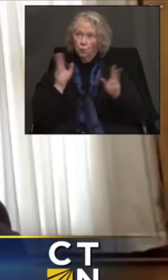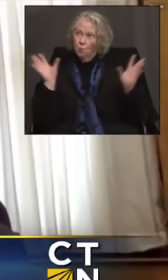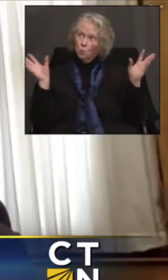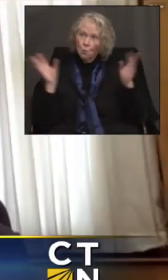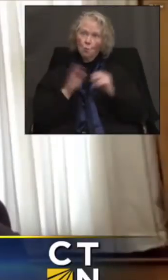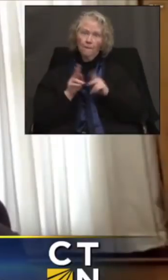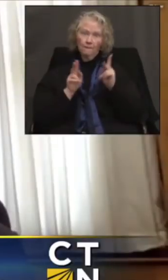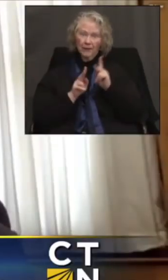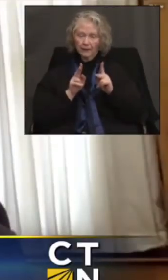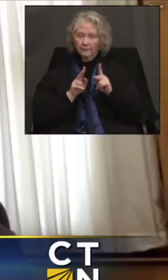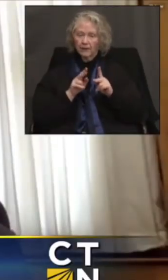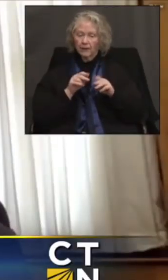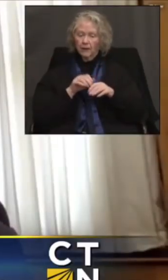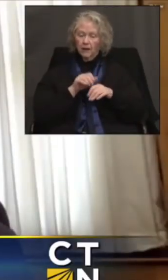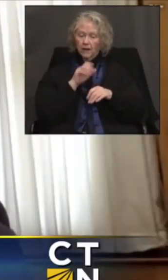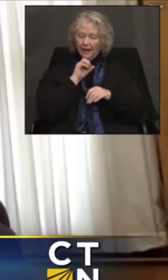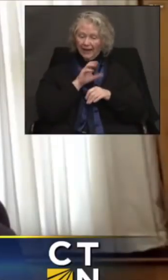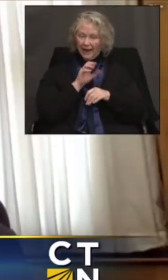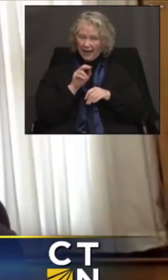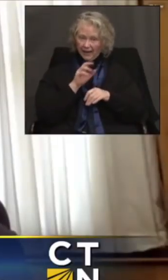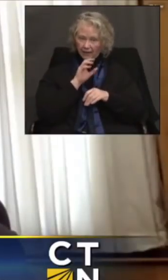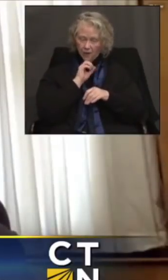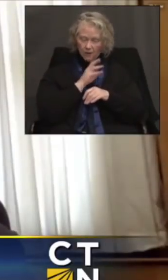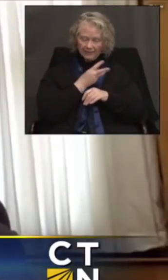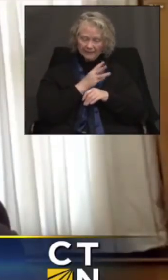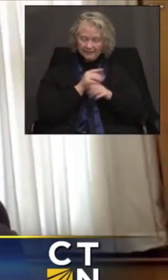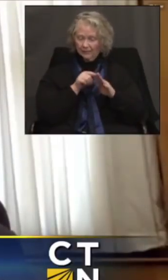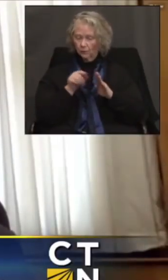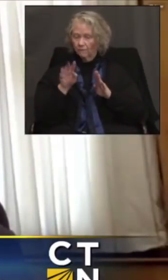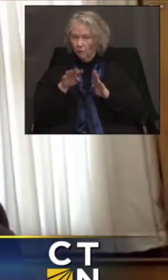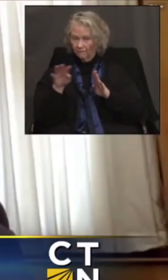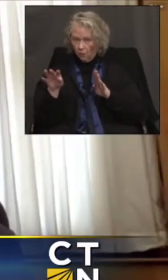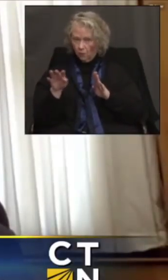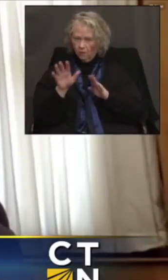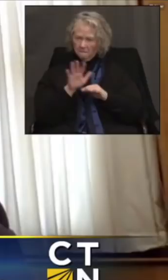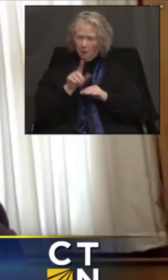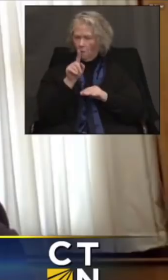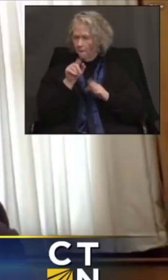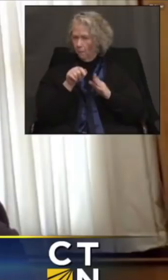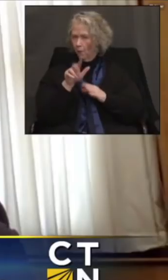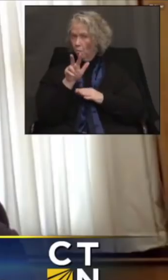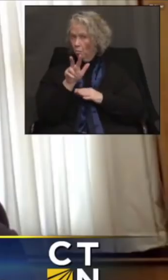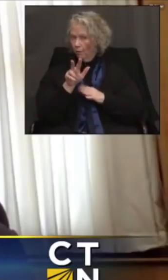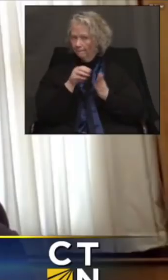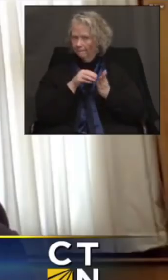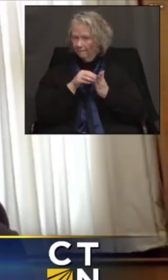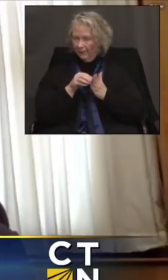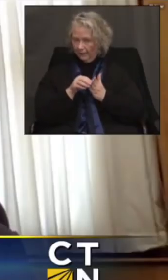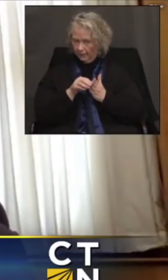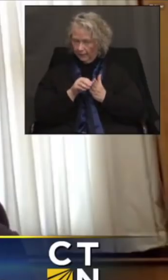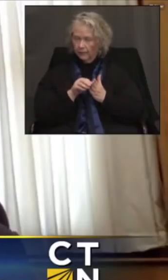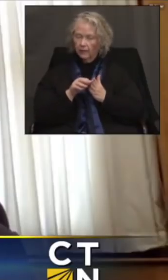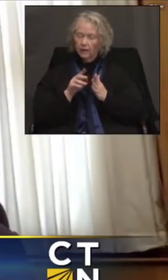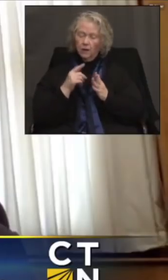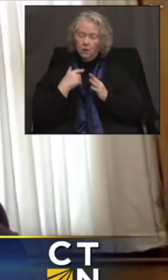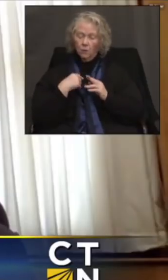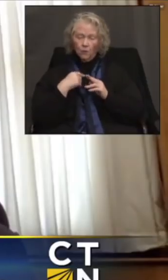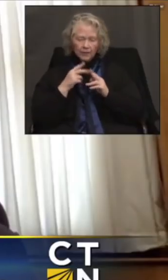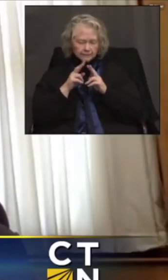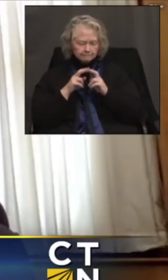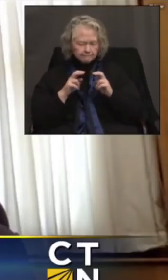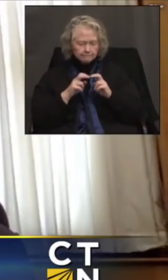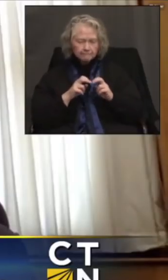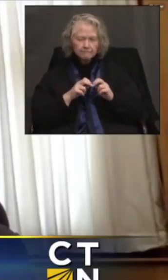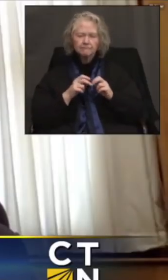Connecticut between the ages of 16 and 44, it's about 1.3 million. But as we do the analysis, and we've shared this